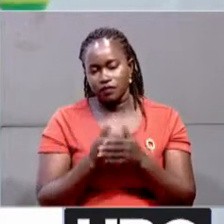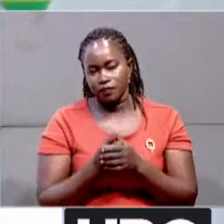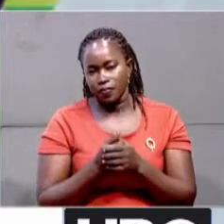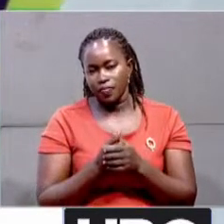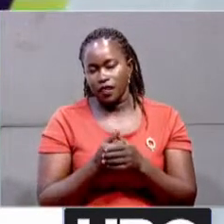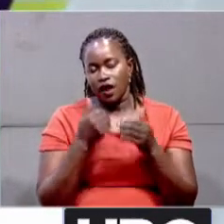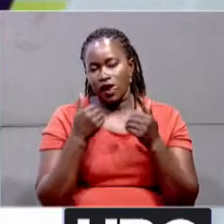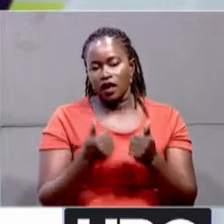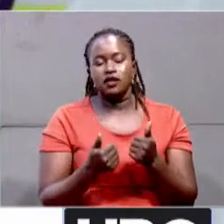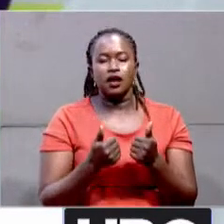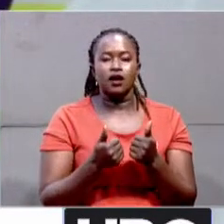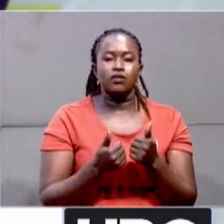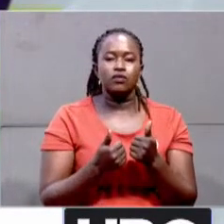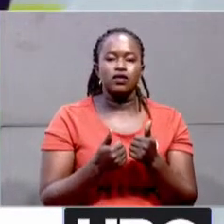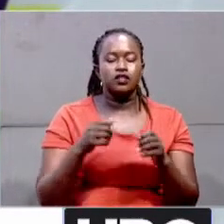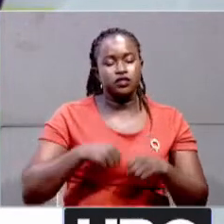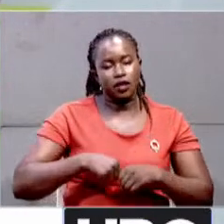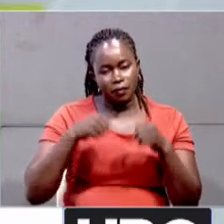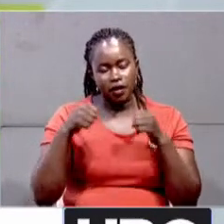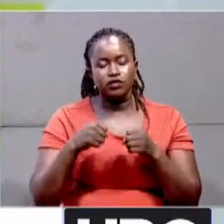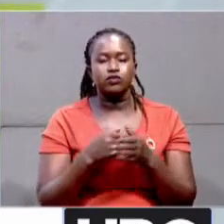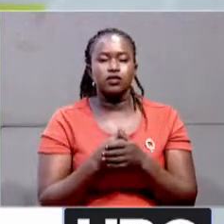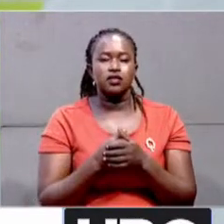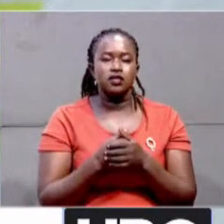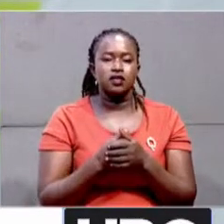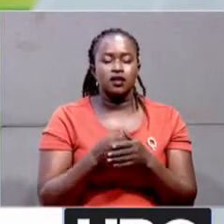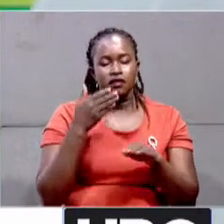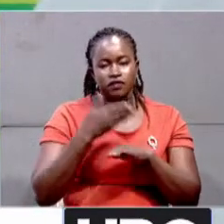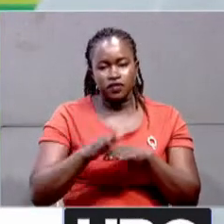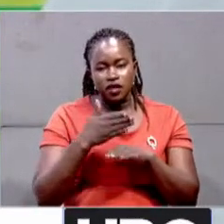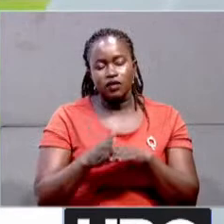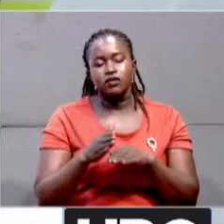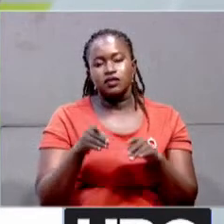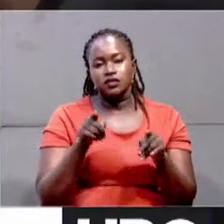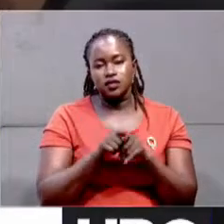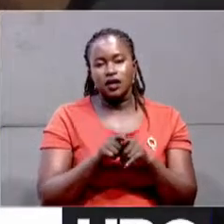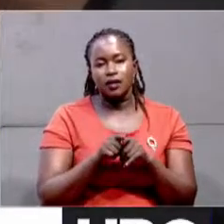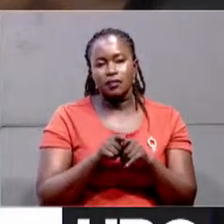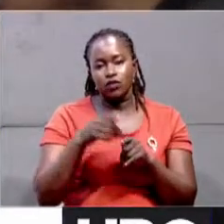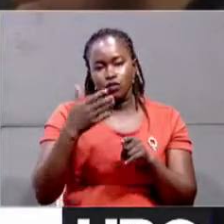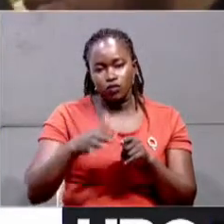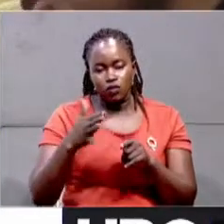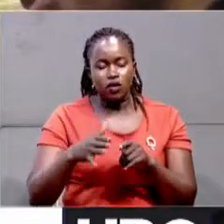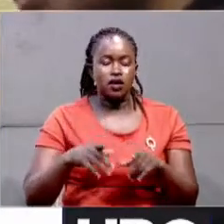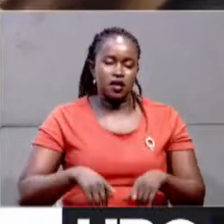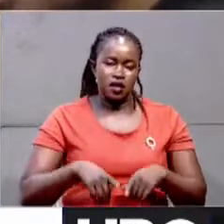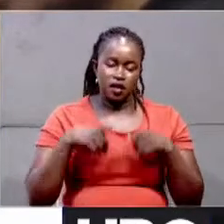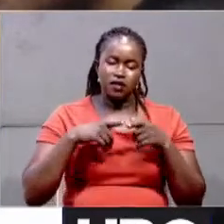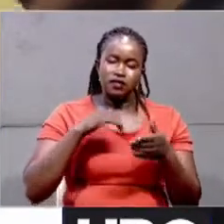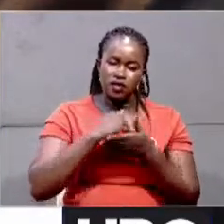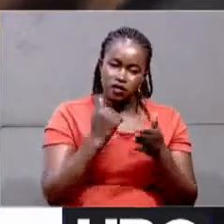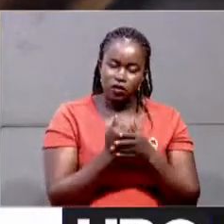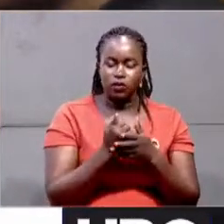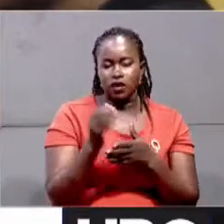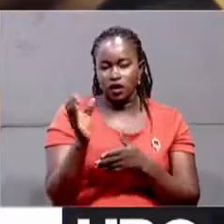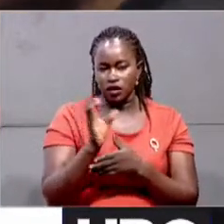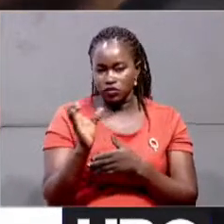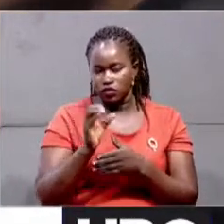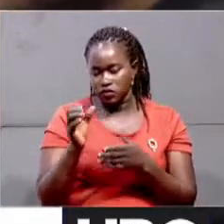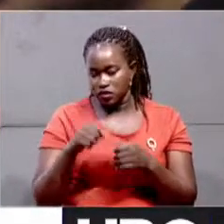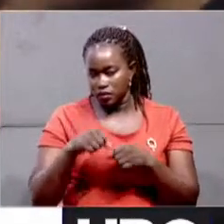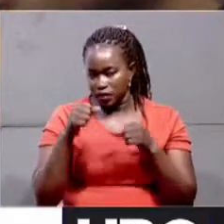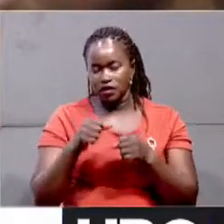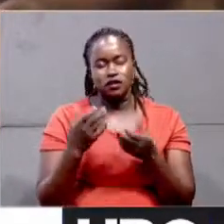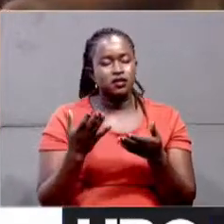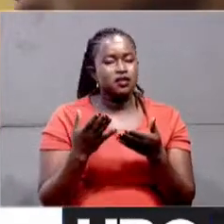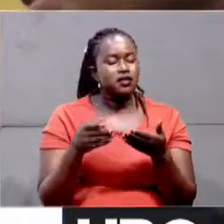who is also now the incoming chairperson of the Fisheries and Aquaculture Sectoral Council of Ministers of the Lake Victoria Fisheries